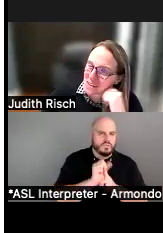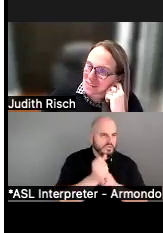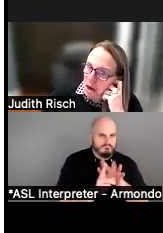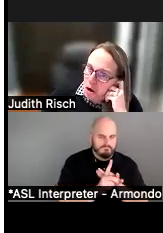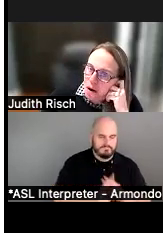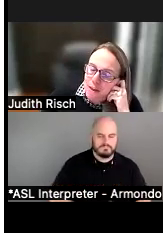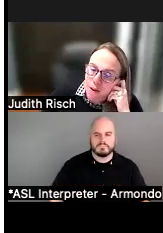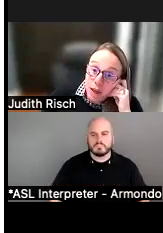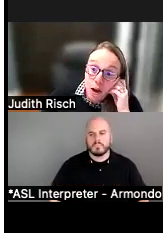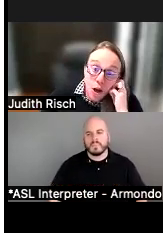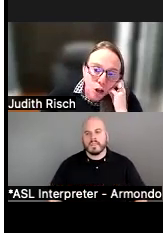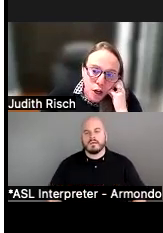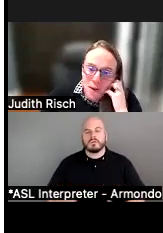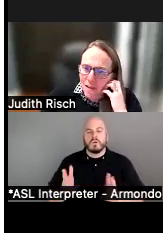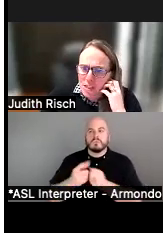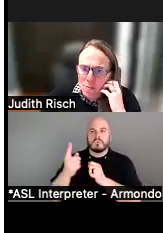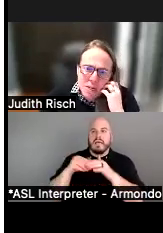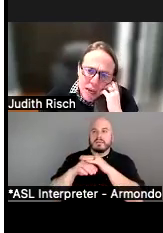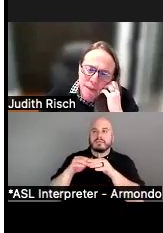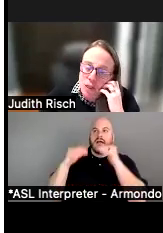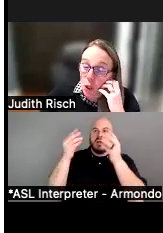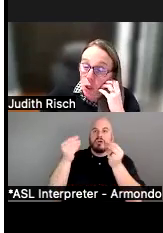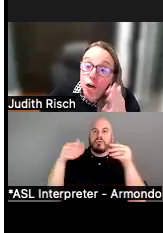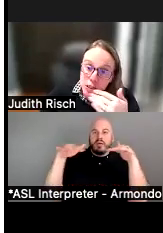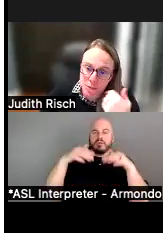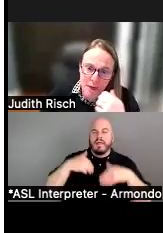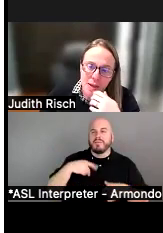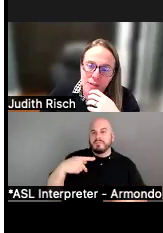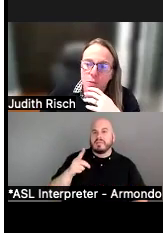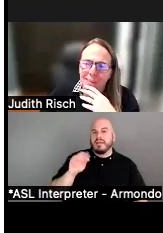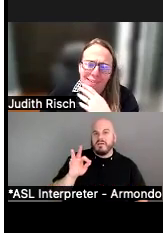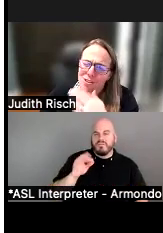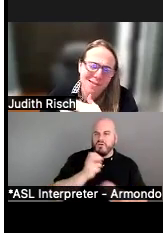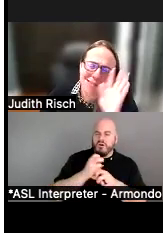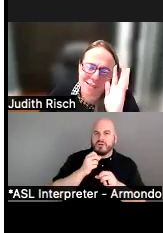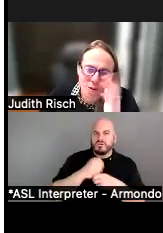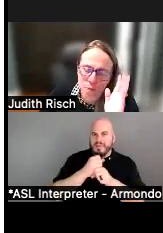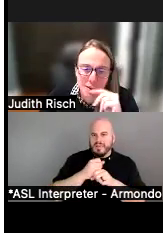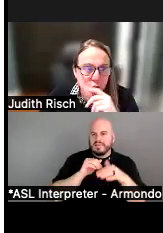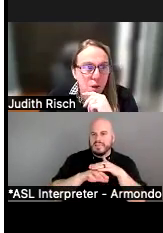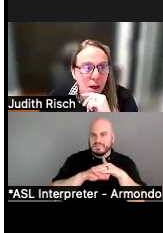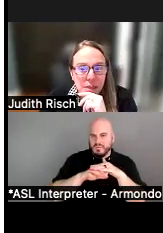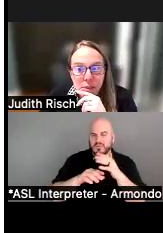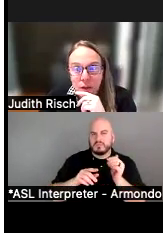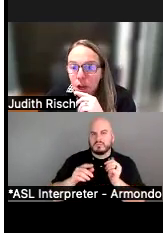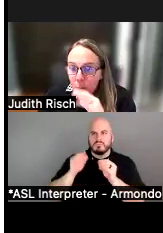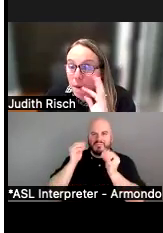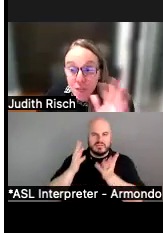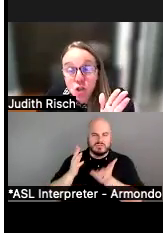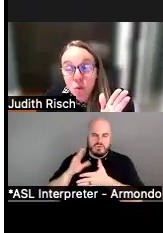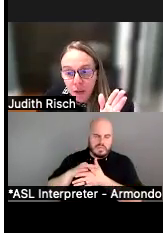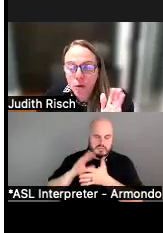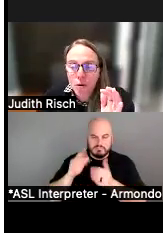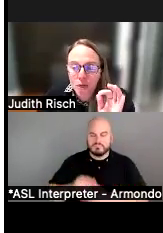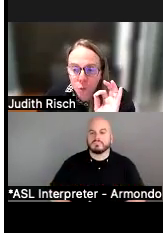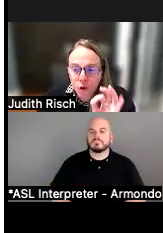at Accessing Higher Ground, and they were like, look, we have these PDFs. They're hard to make accessible, of professor content and stuff, but we